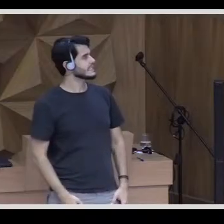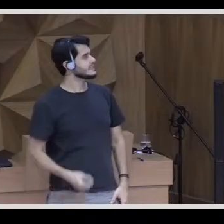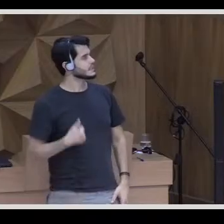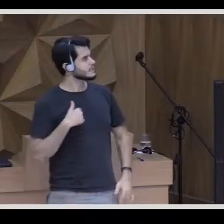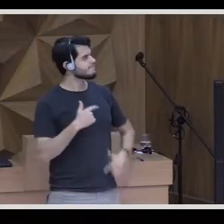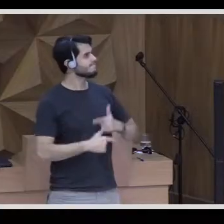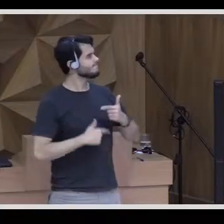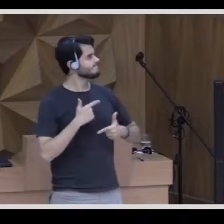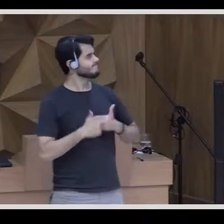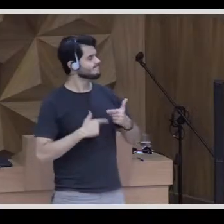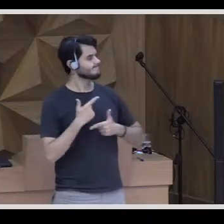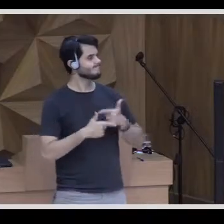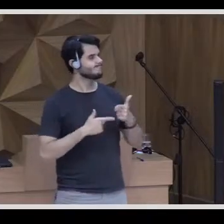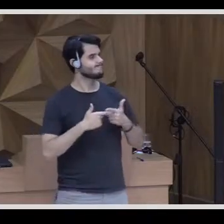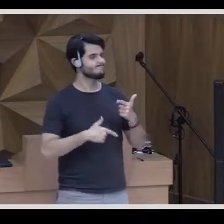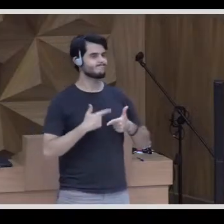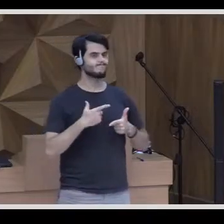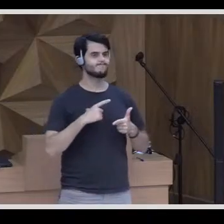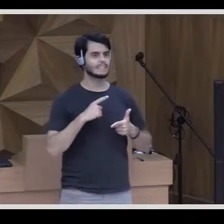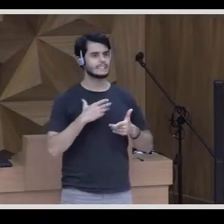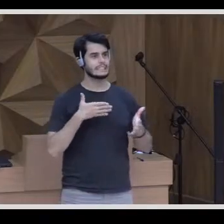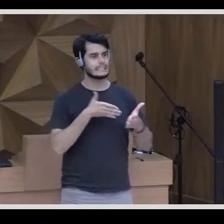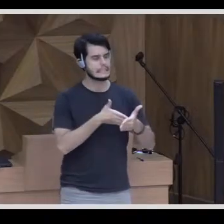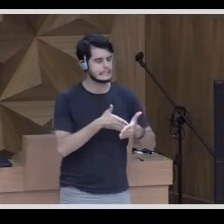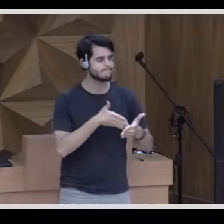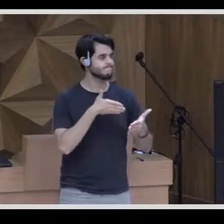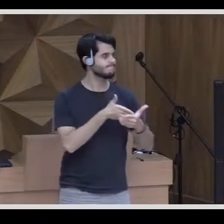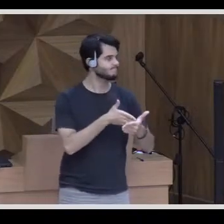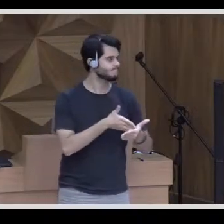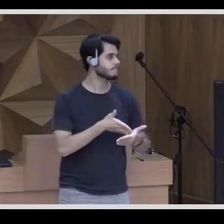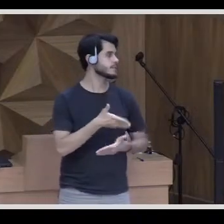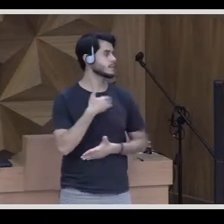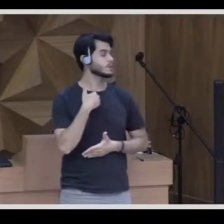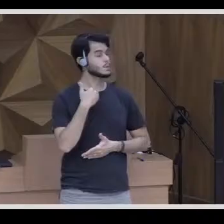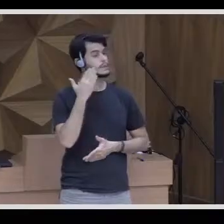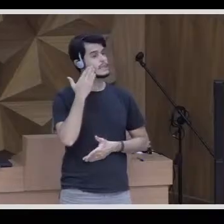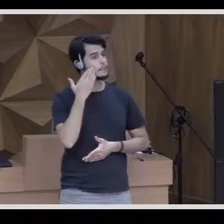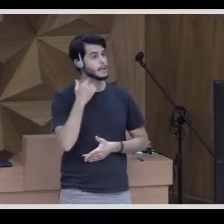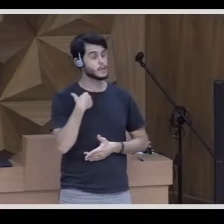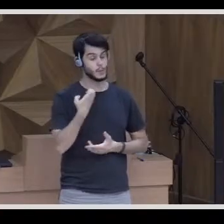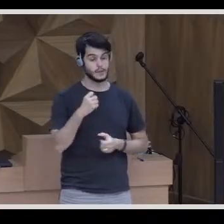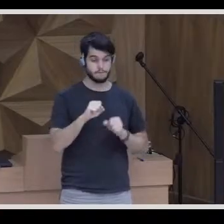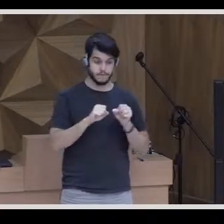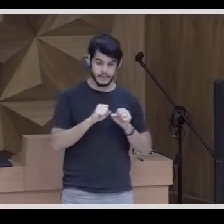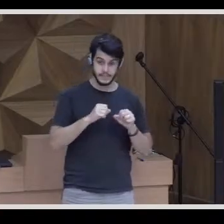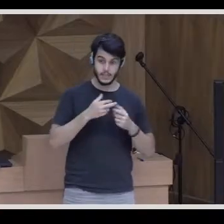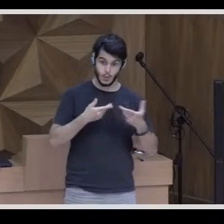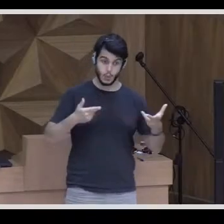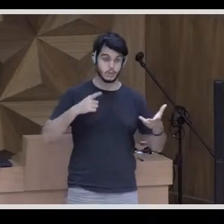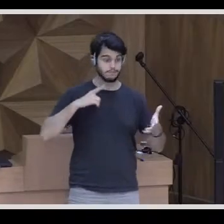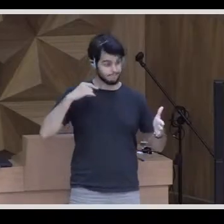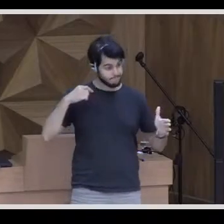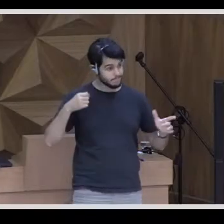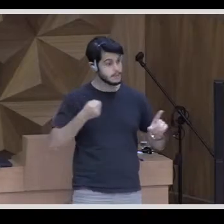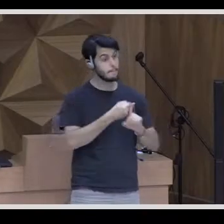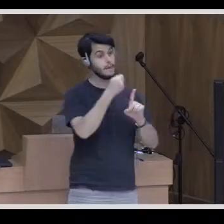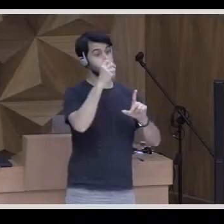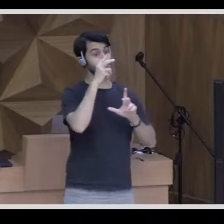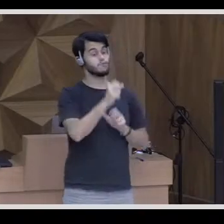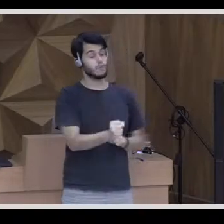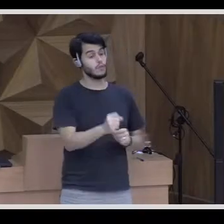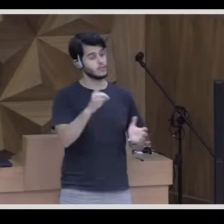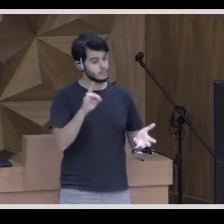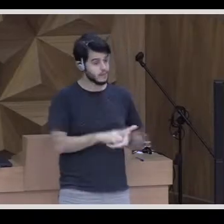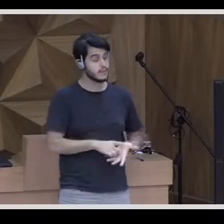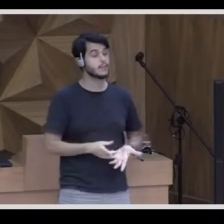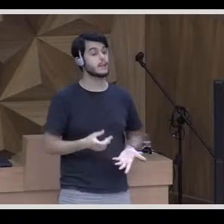like, actually, I want to do something that has some real-world impact. So I did what most of us do. We